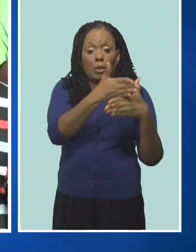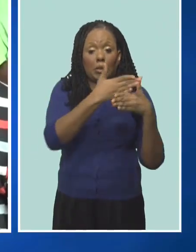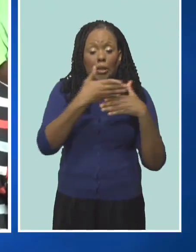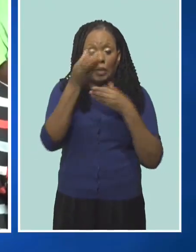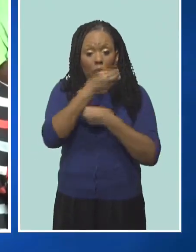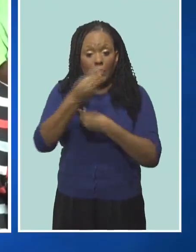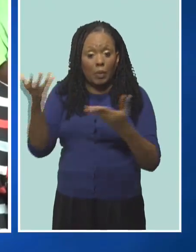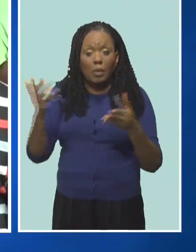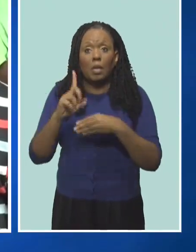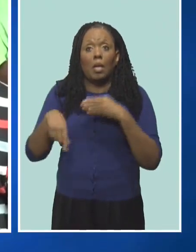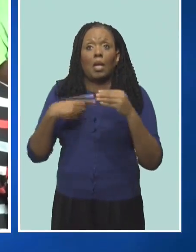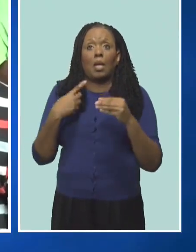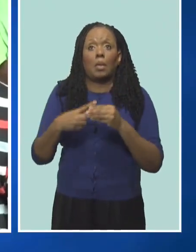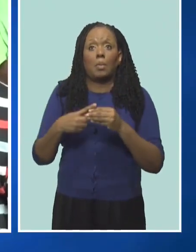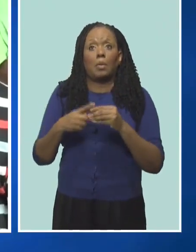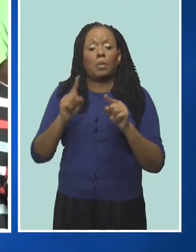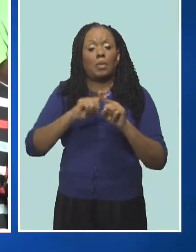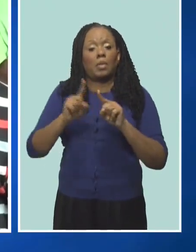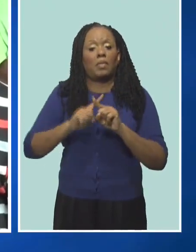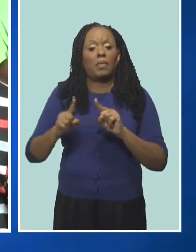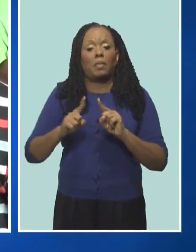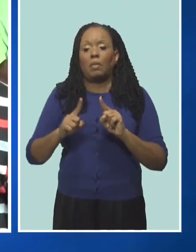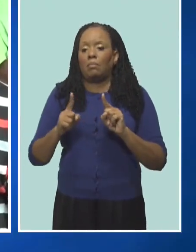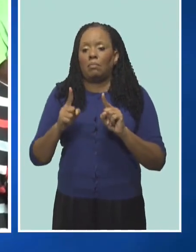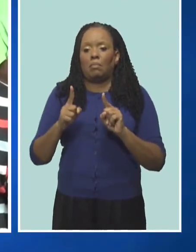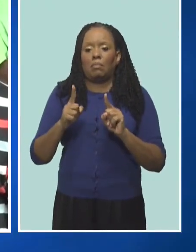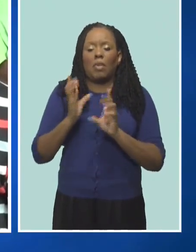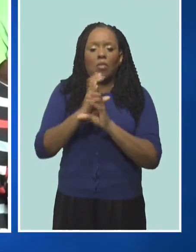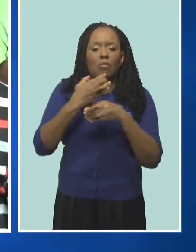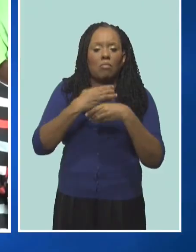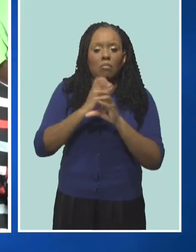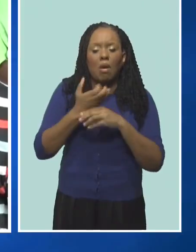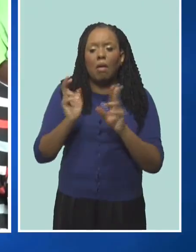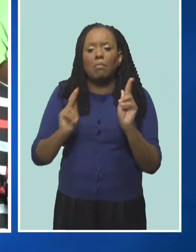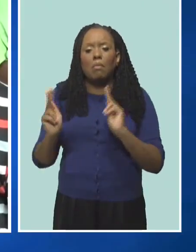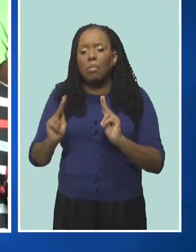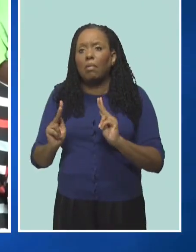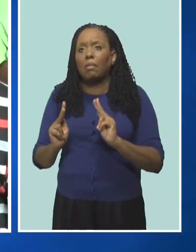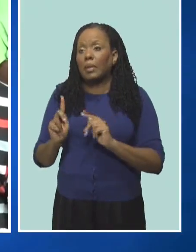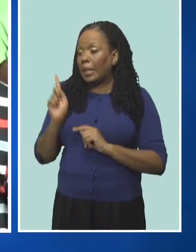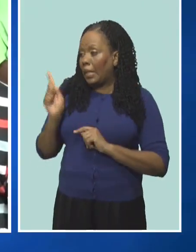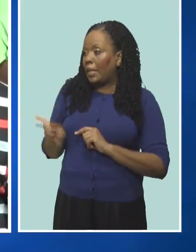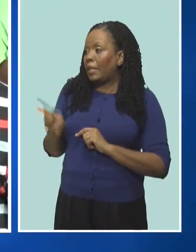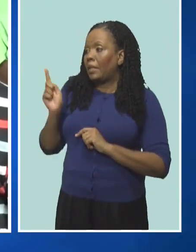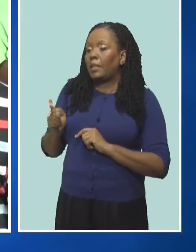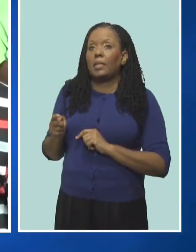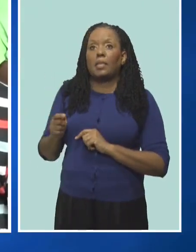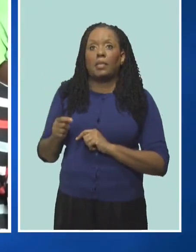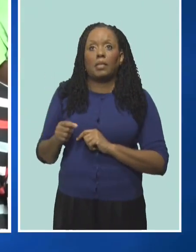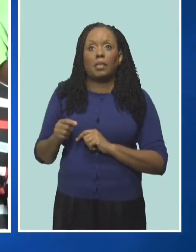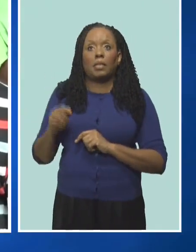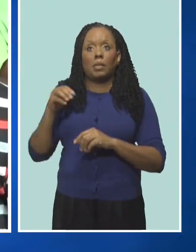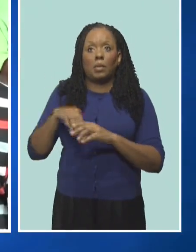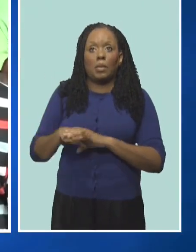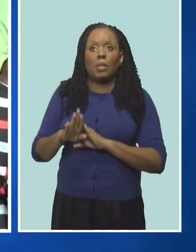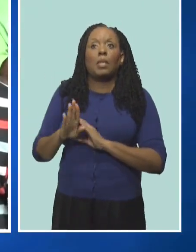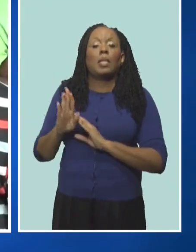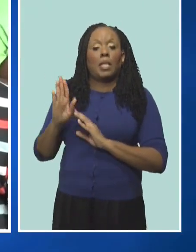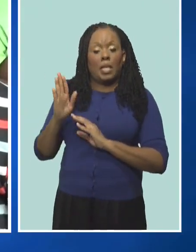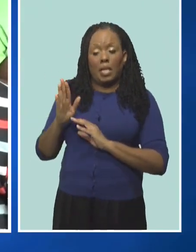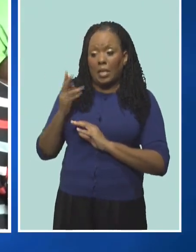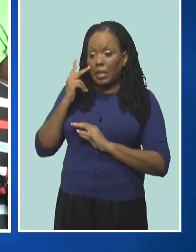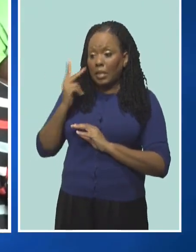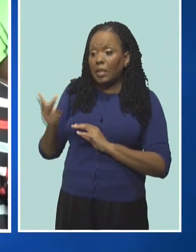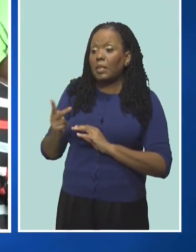existence of Pelican and the artisans, so that when they visit the shops inside, the next shop that you're actually going to get to will be Pelican. So